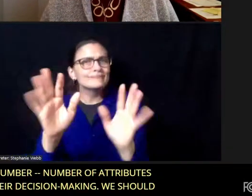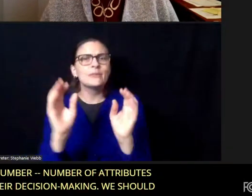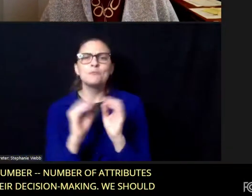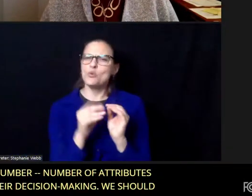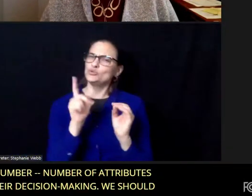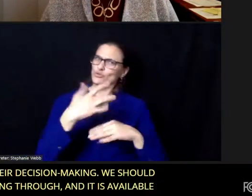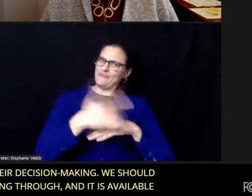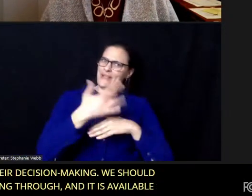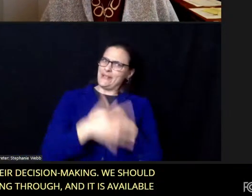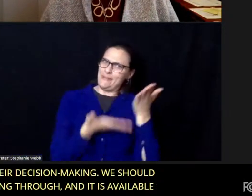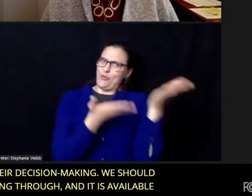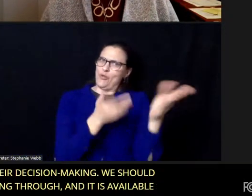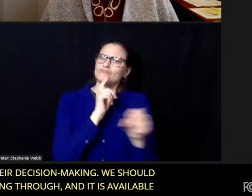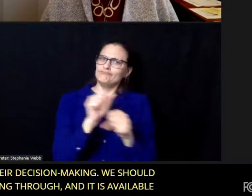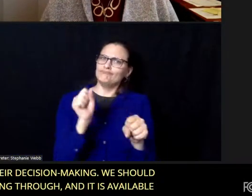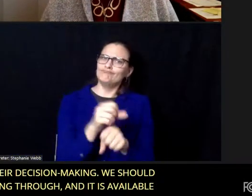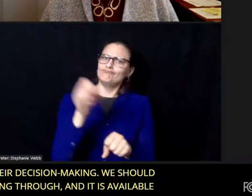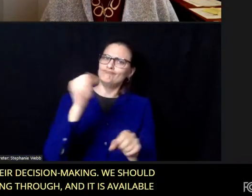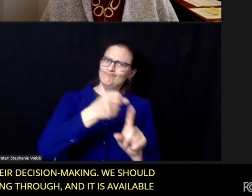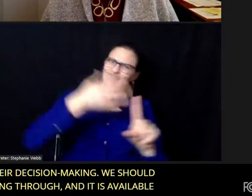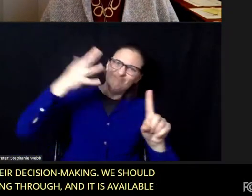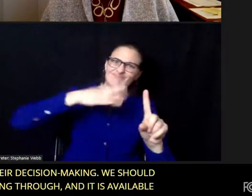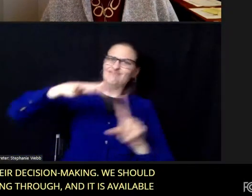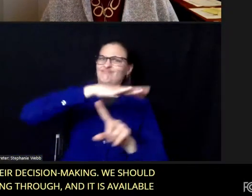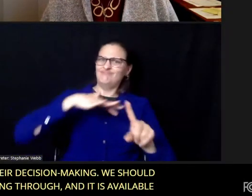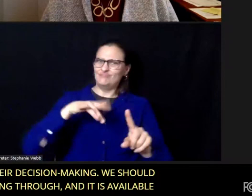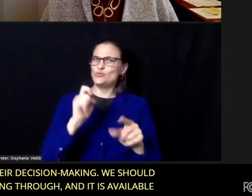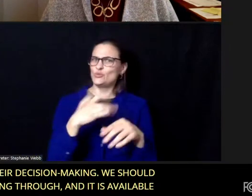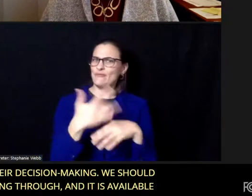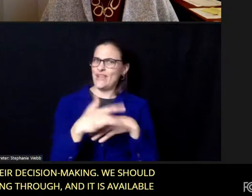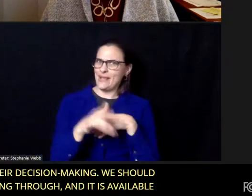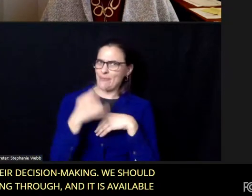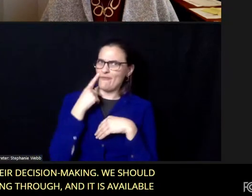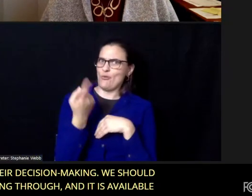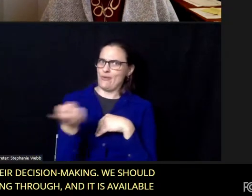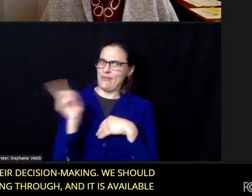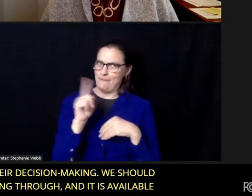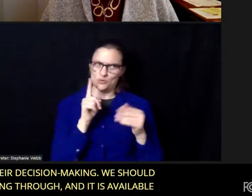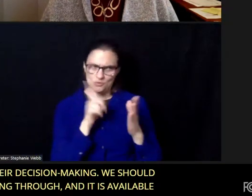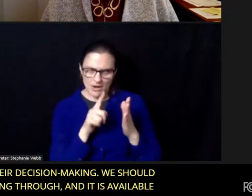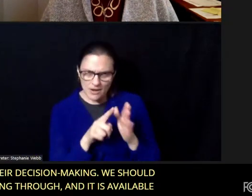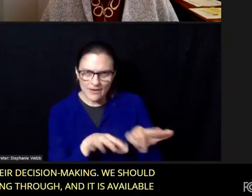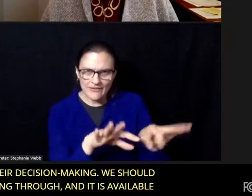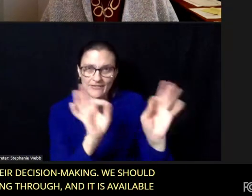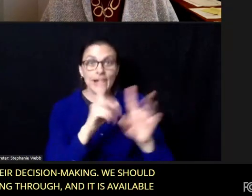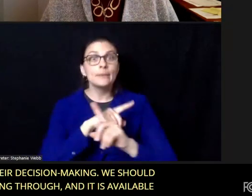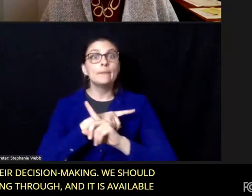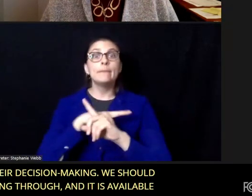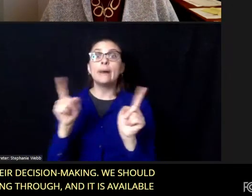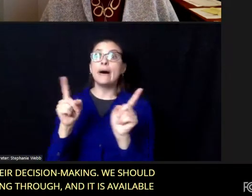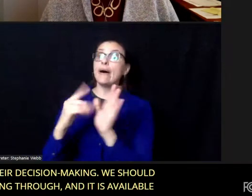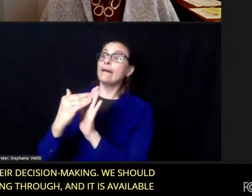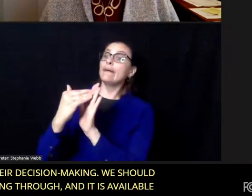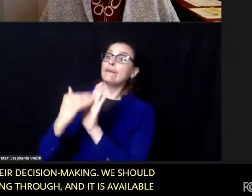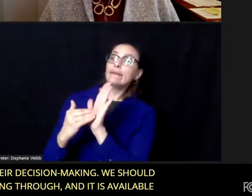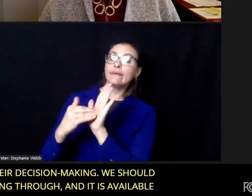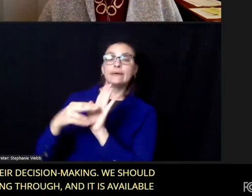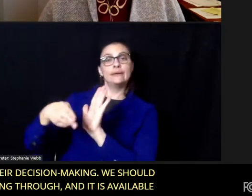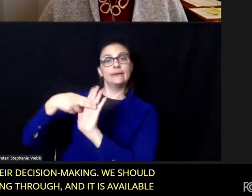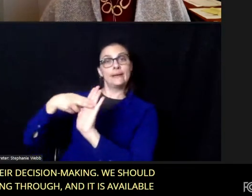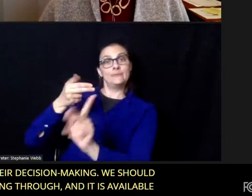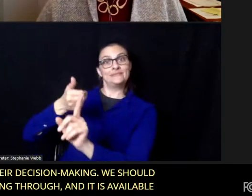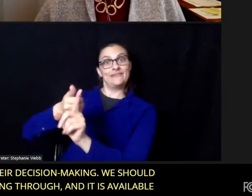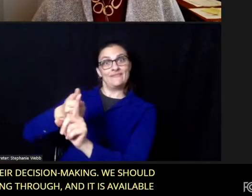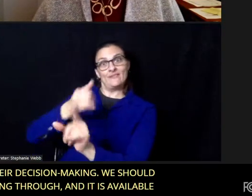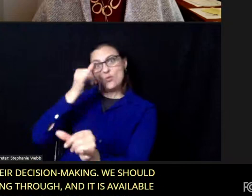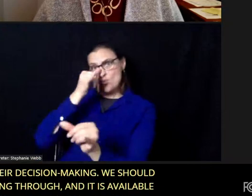on that top level label, and we've heard from consumers they care a lot about price and what it actually costs,